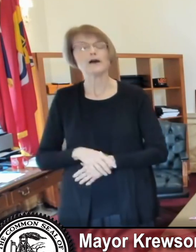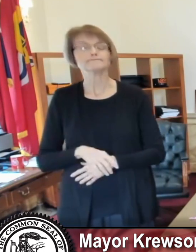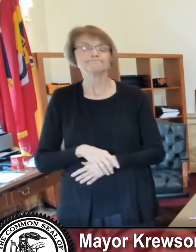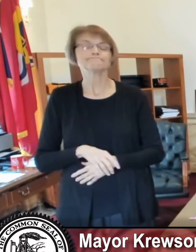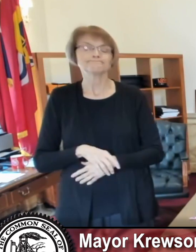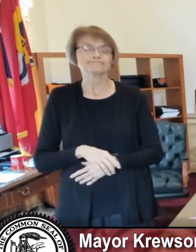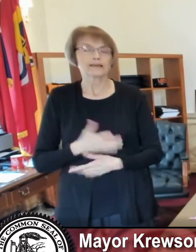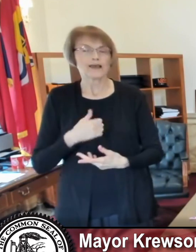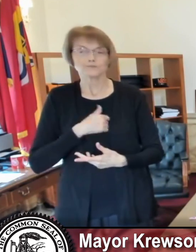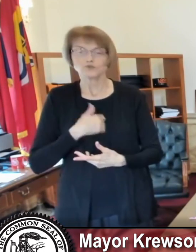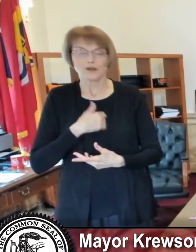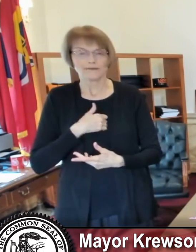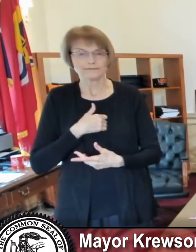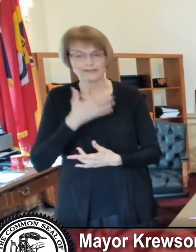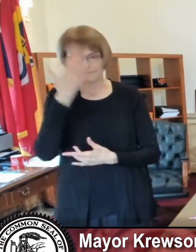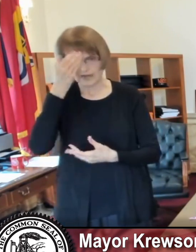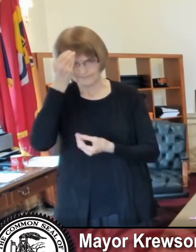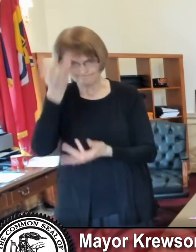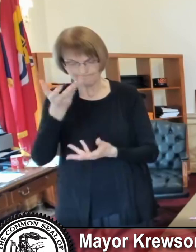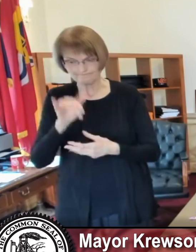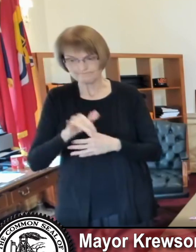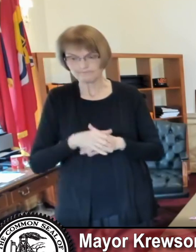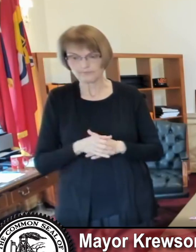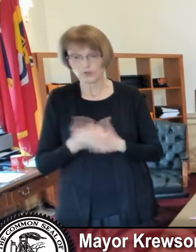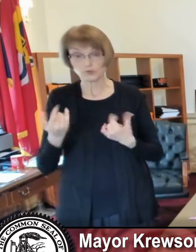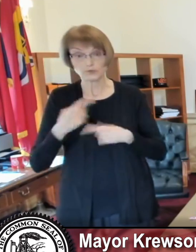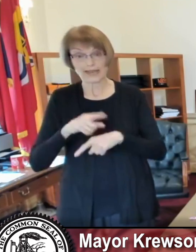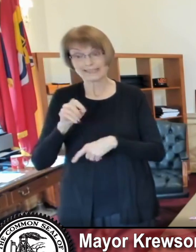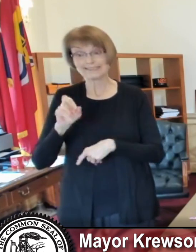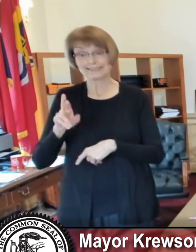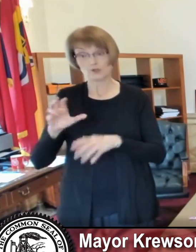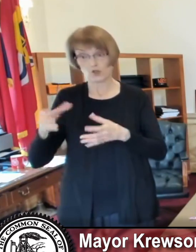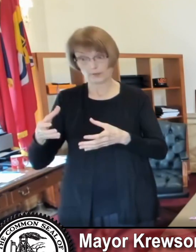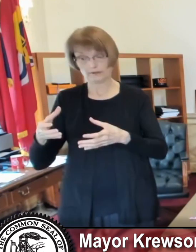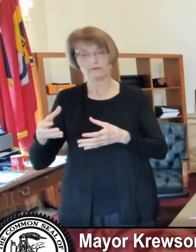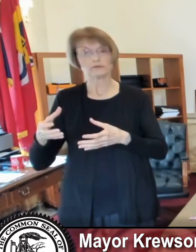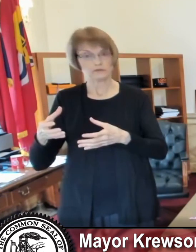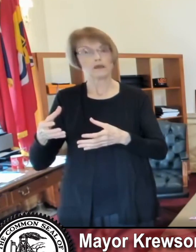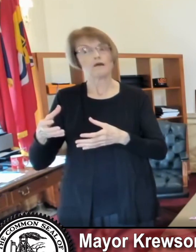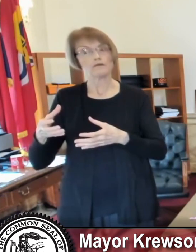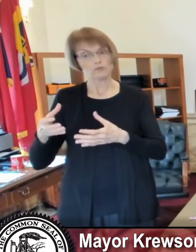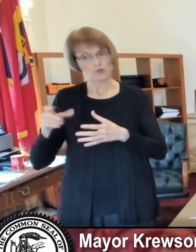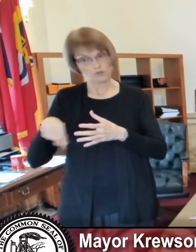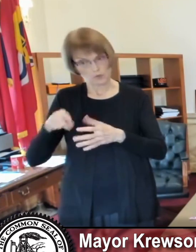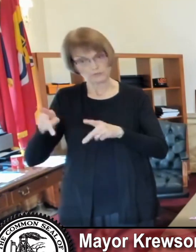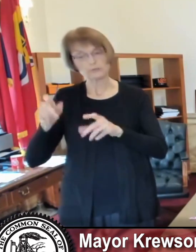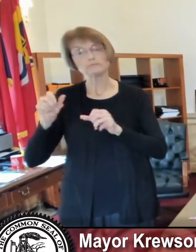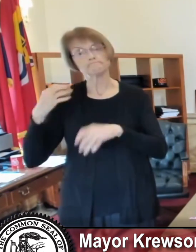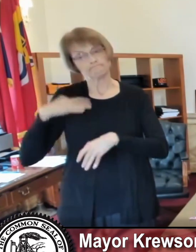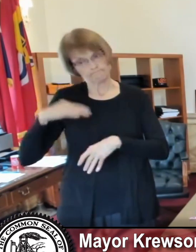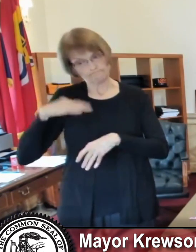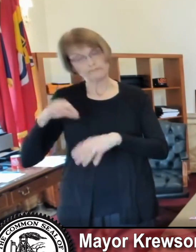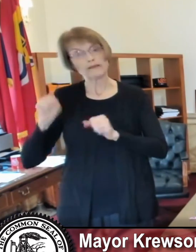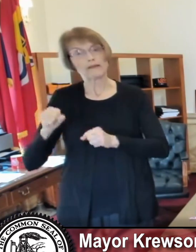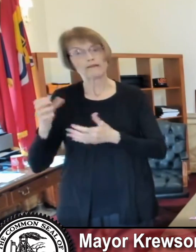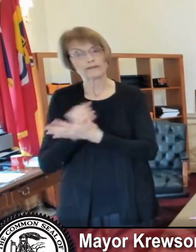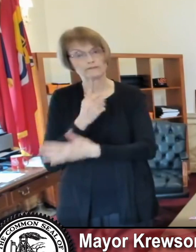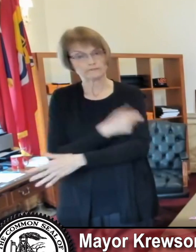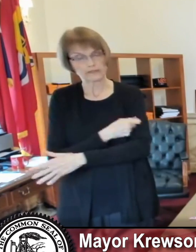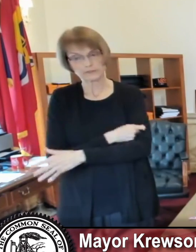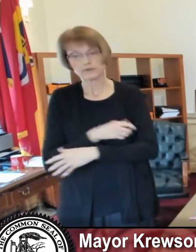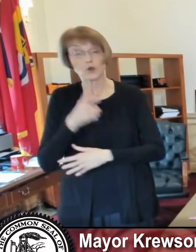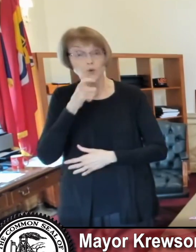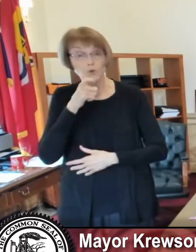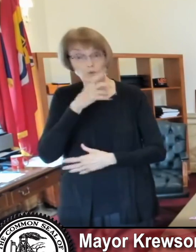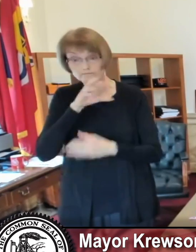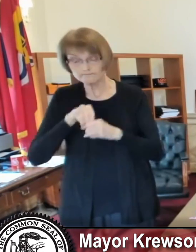today, Tier 3 becomes able to be vaccinated. That is government workers, it's